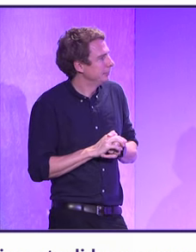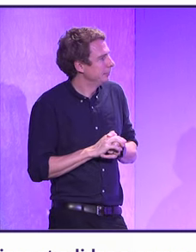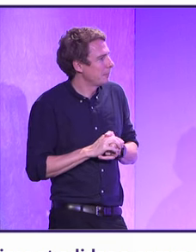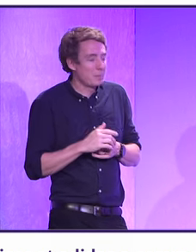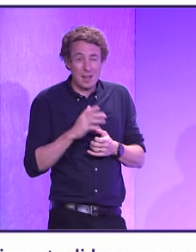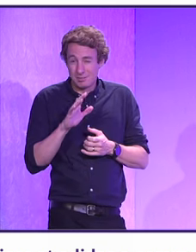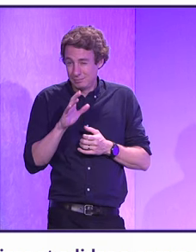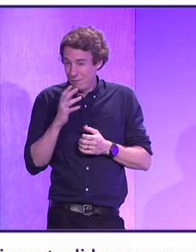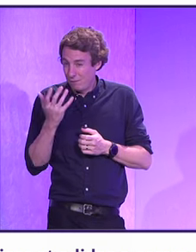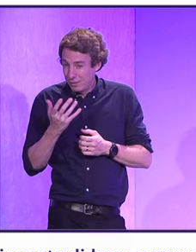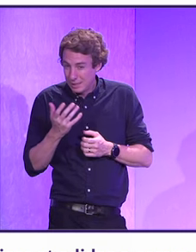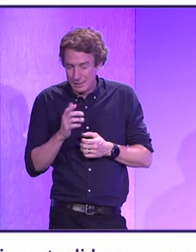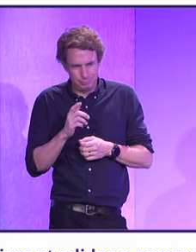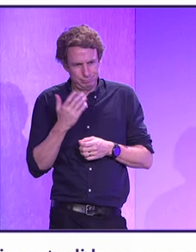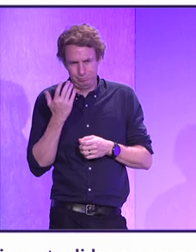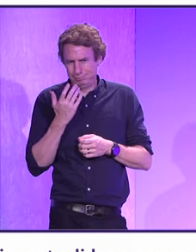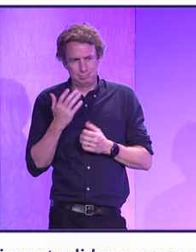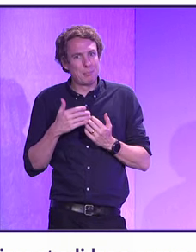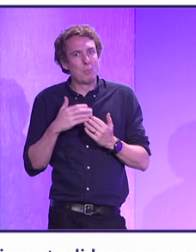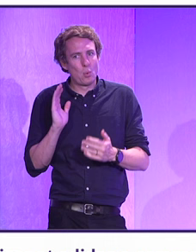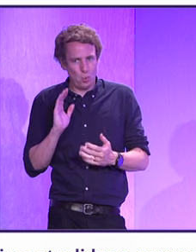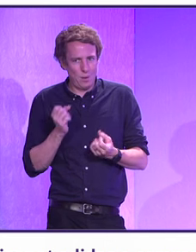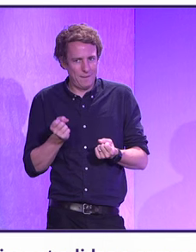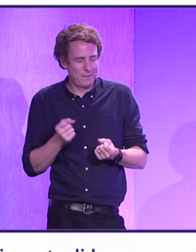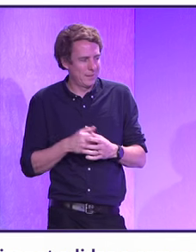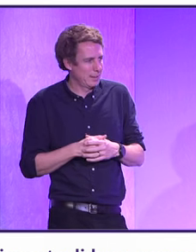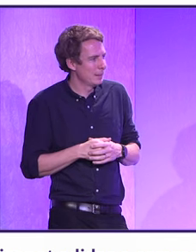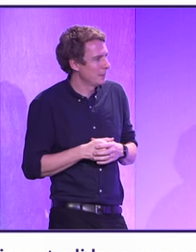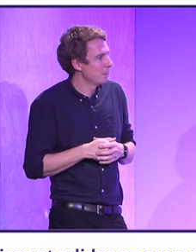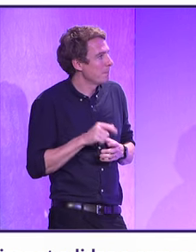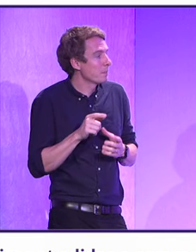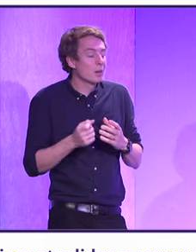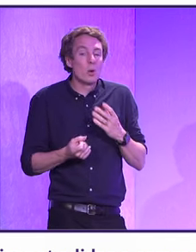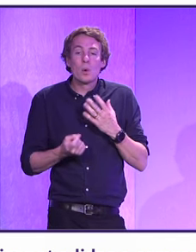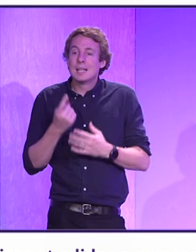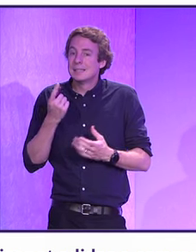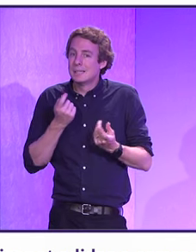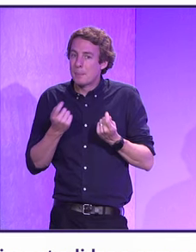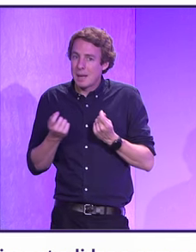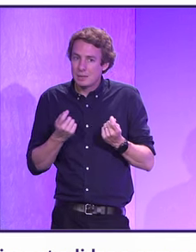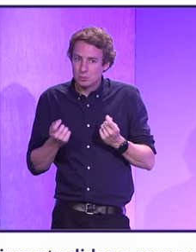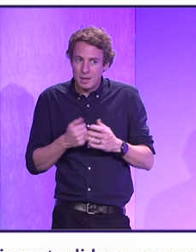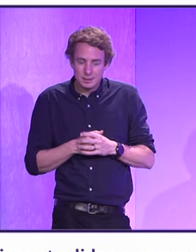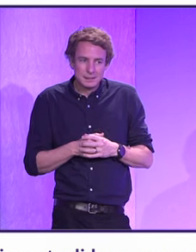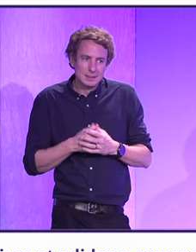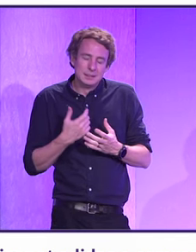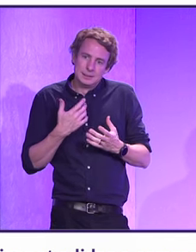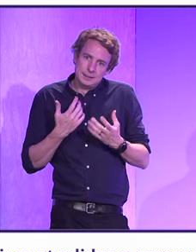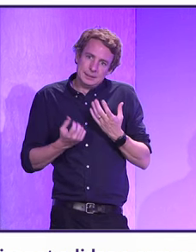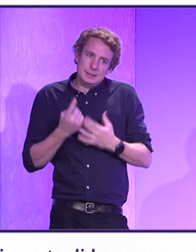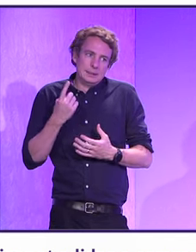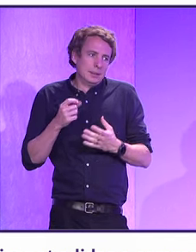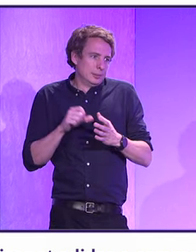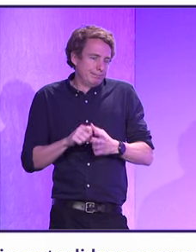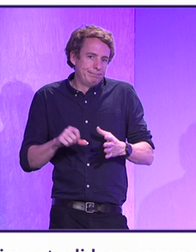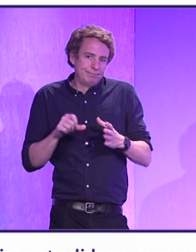than 15 microservices, no? Yeah, oh, yeah. We have way more than that. Yeah. So incident management, if there is one thing that our team knows,